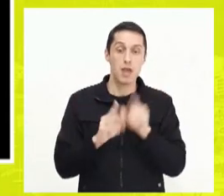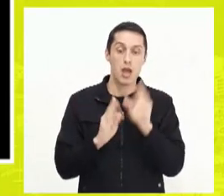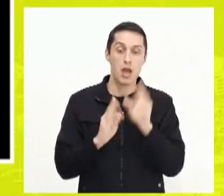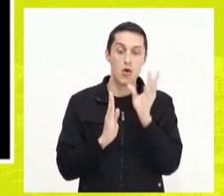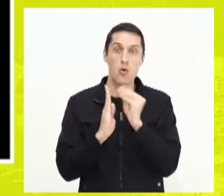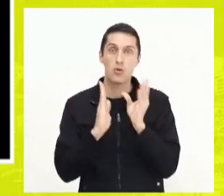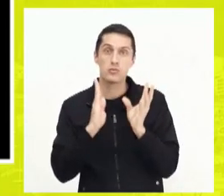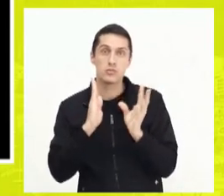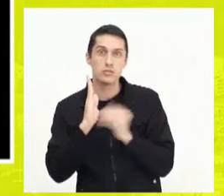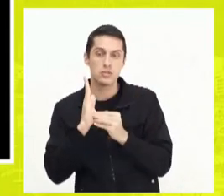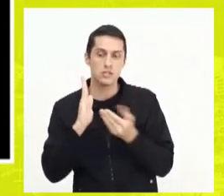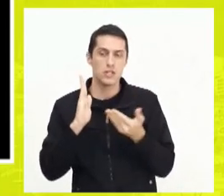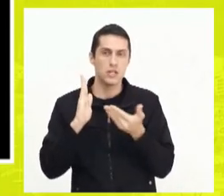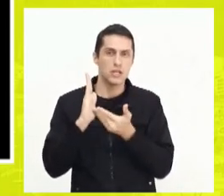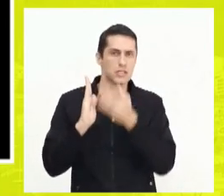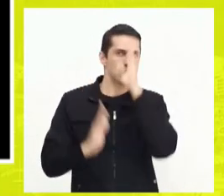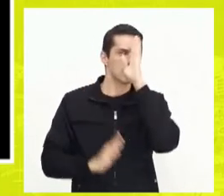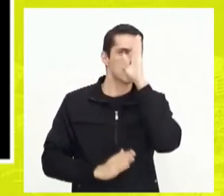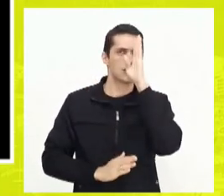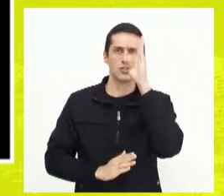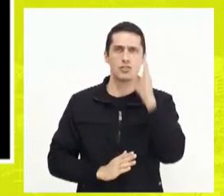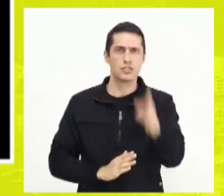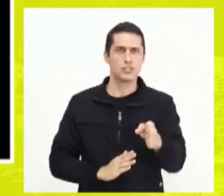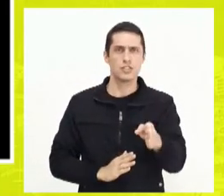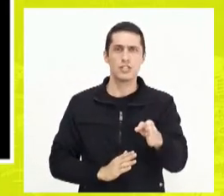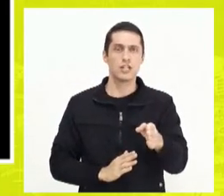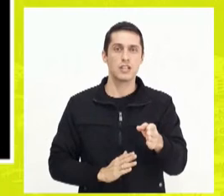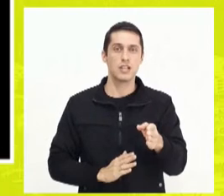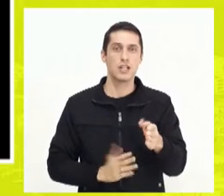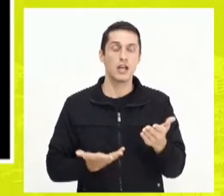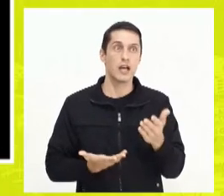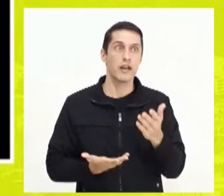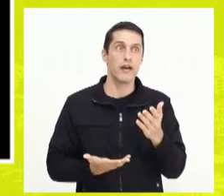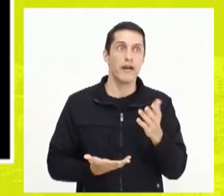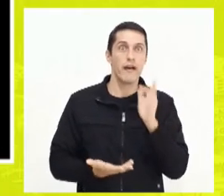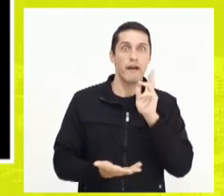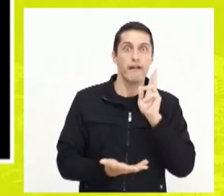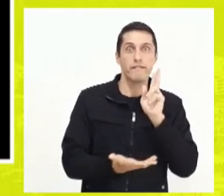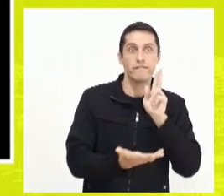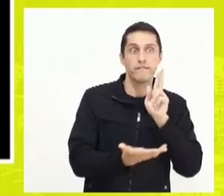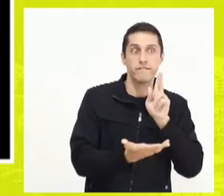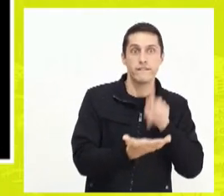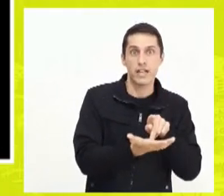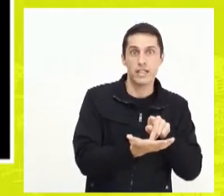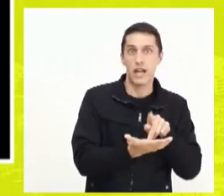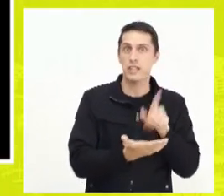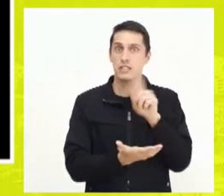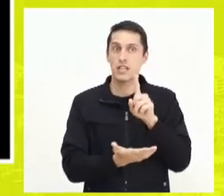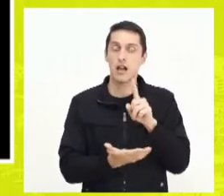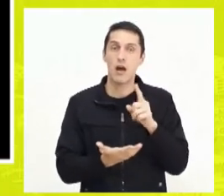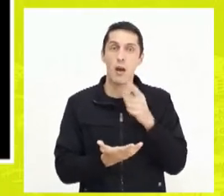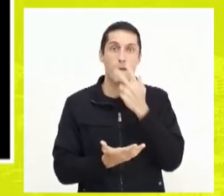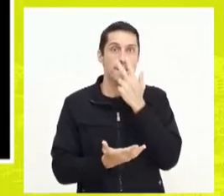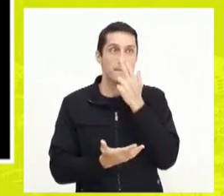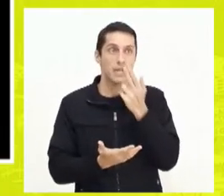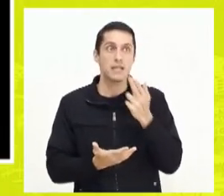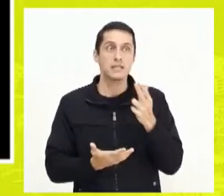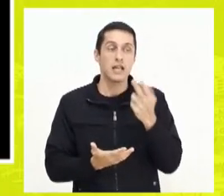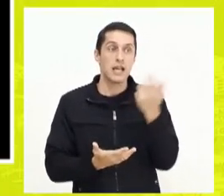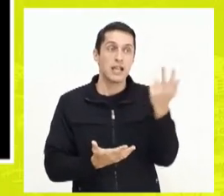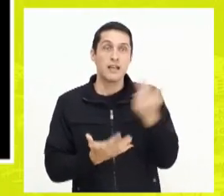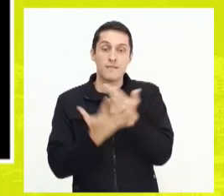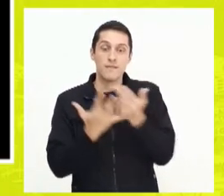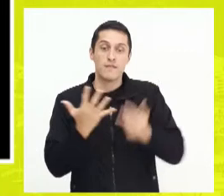aesthetics they work with contents that really approach the true arrangement